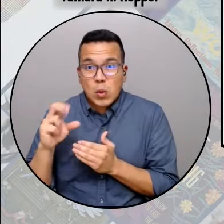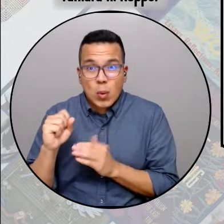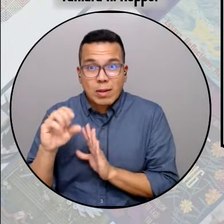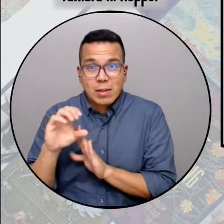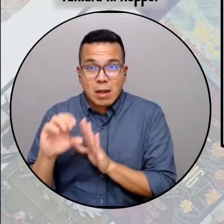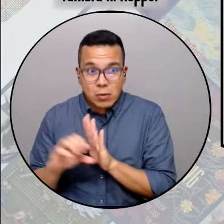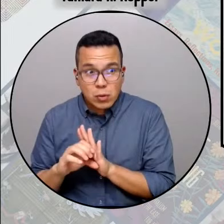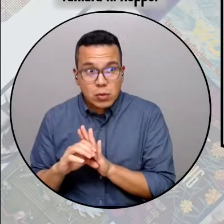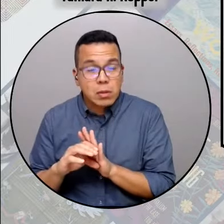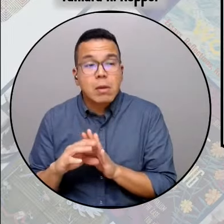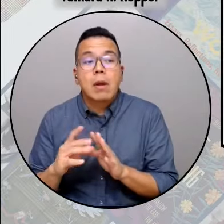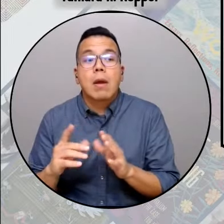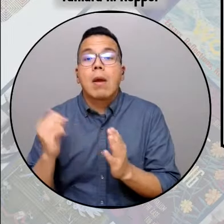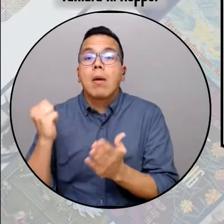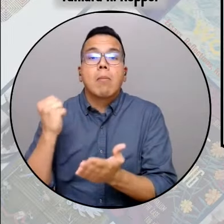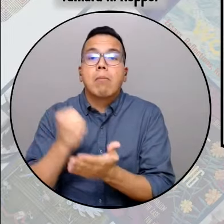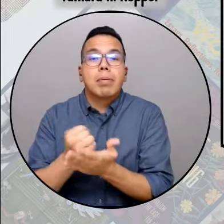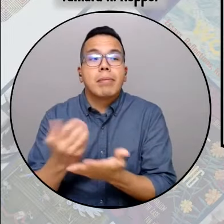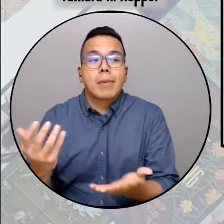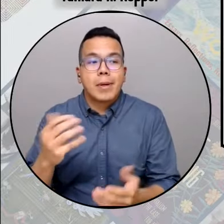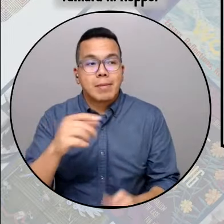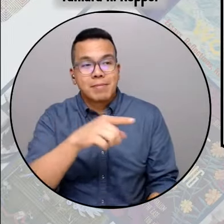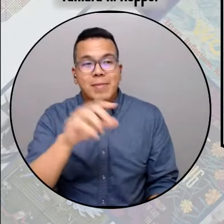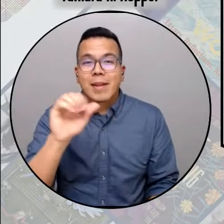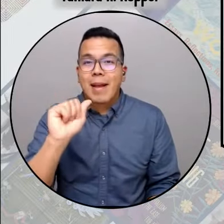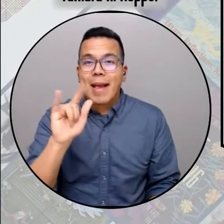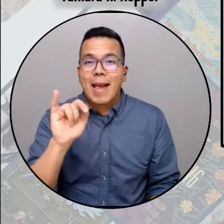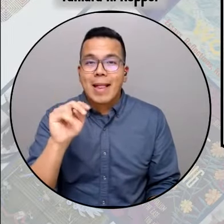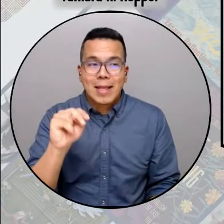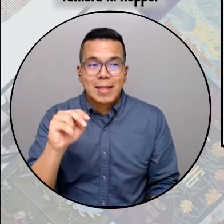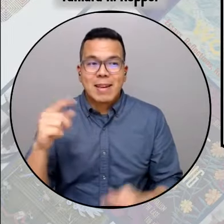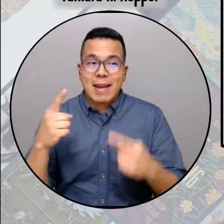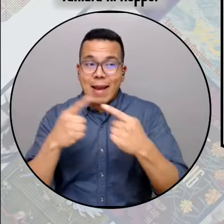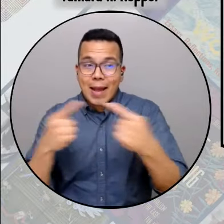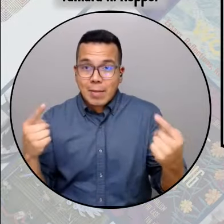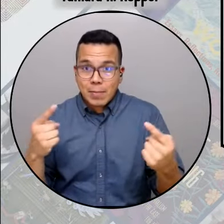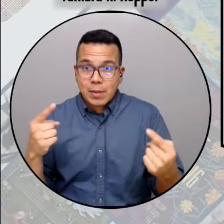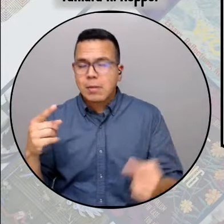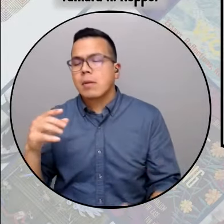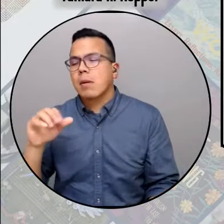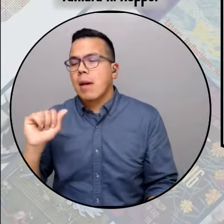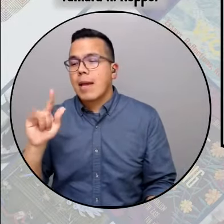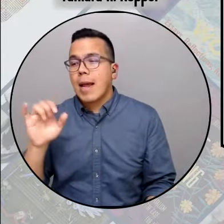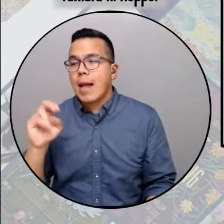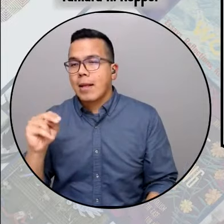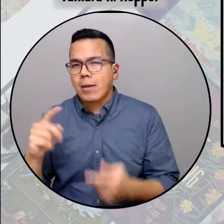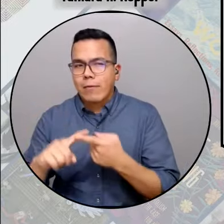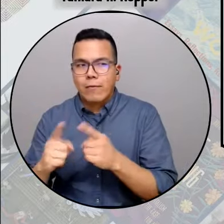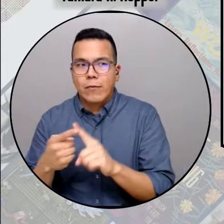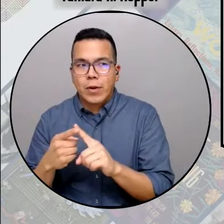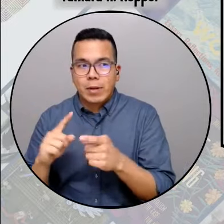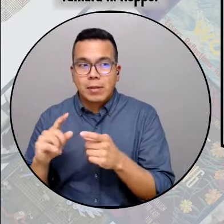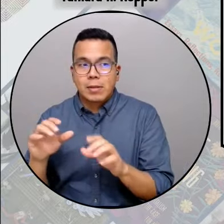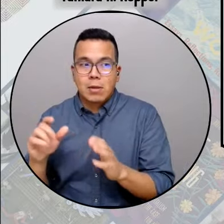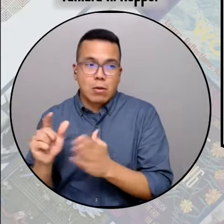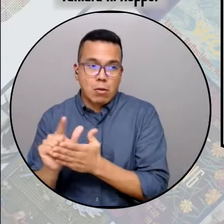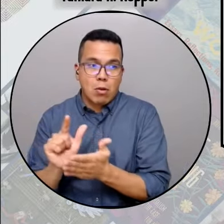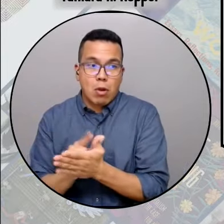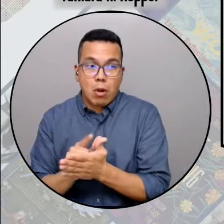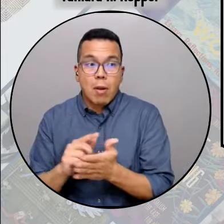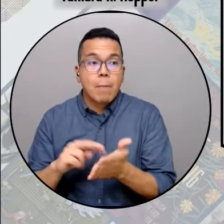the Alien Enemies Act, and this is, and the Alien Friends Act. And so it empowered the president to deport basically any non-citizen deemed